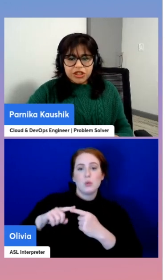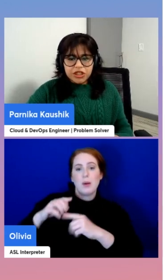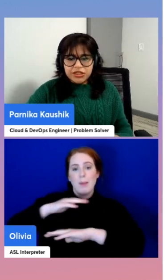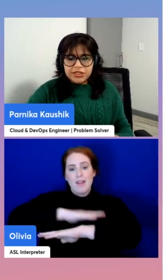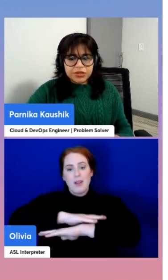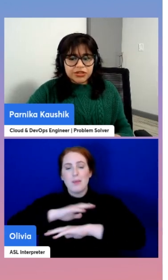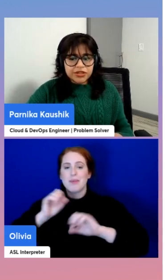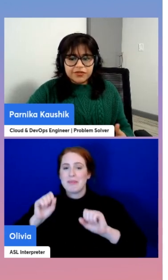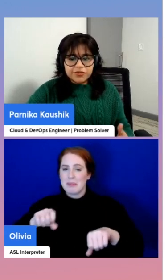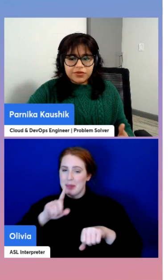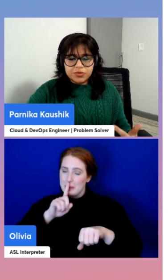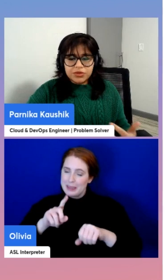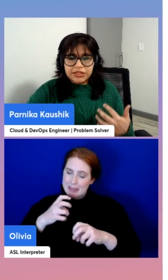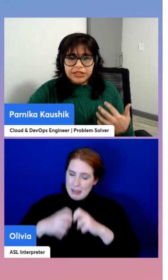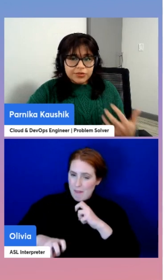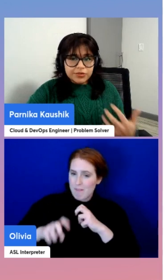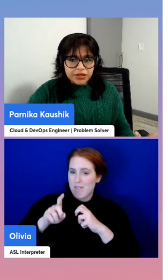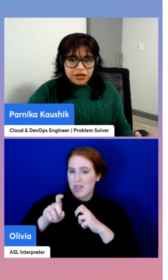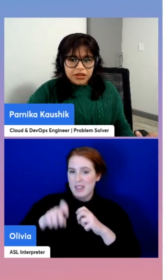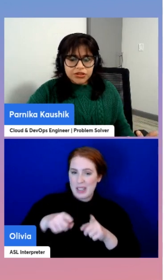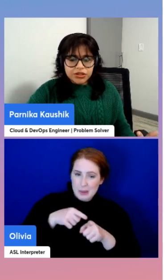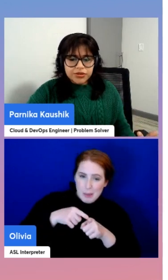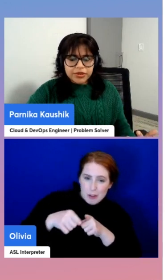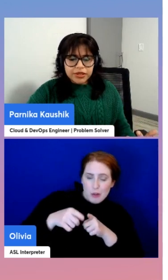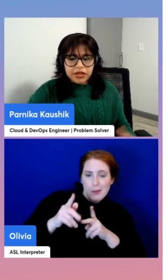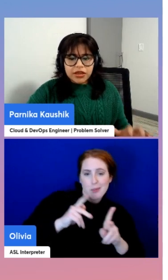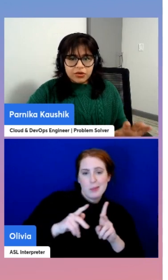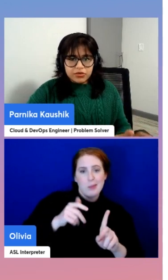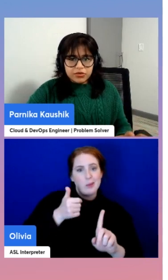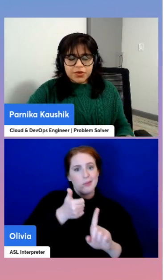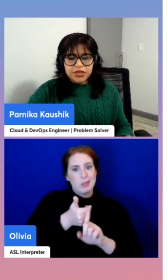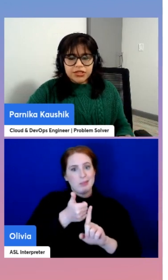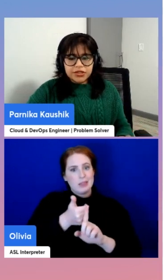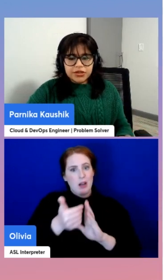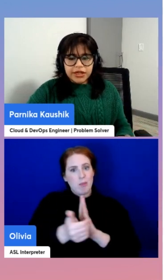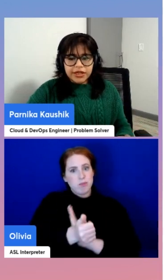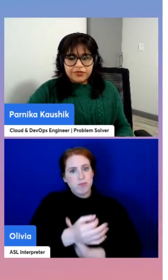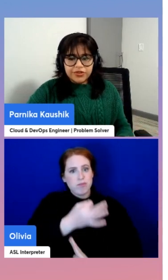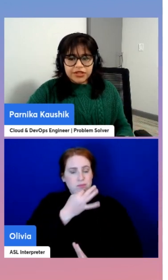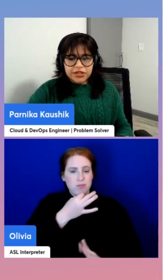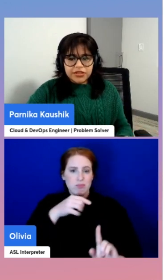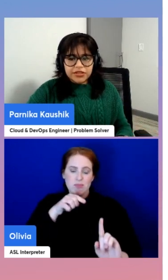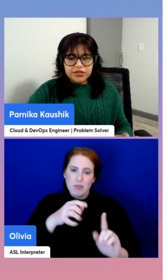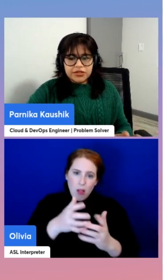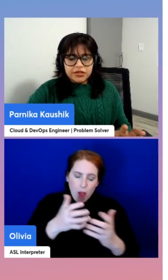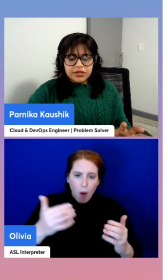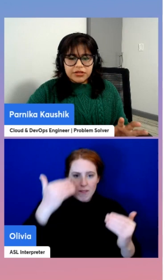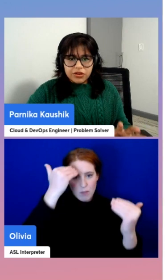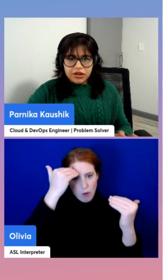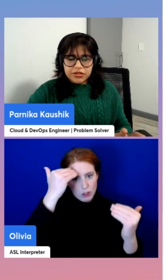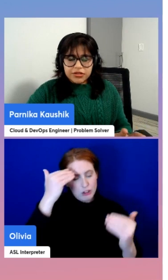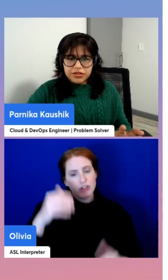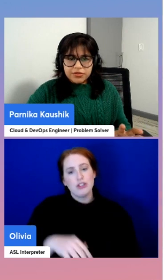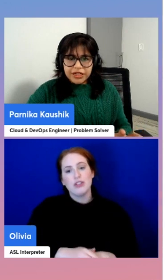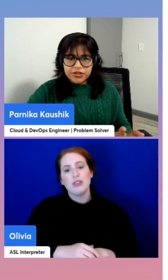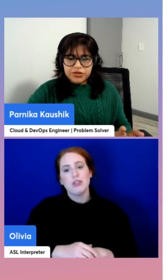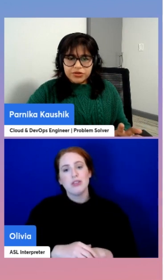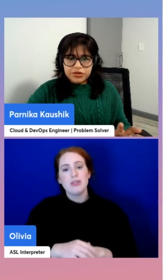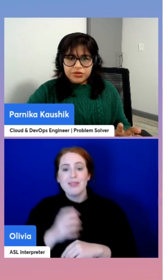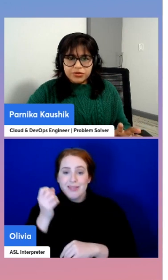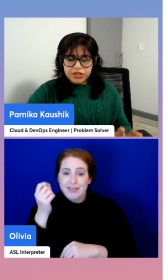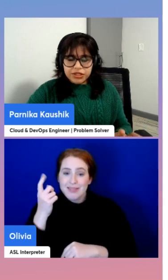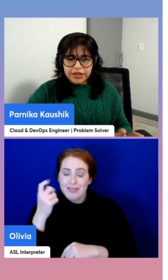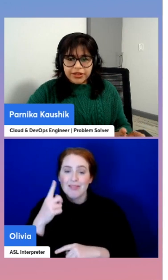difficult. You need specialized folks with deep domain knowledge. Now, let's pause here and emphasize that it's not